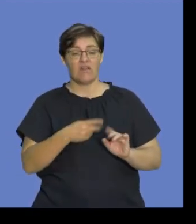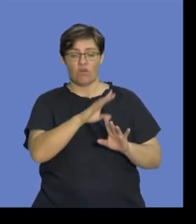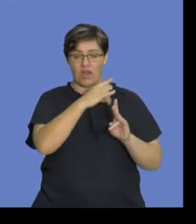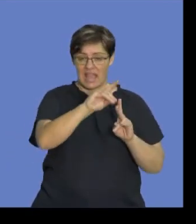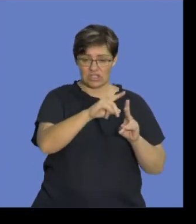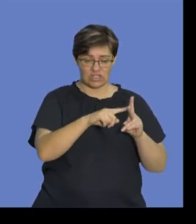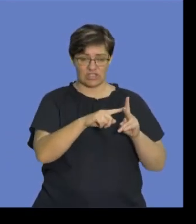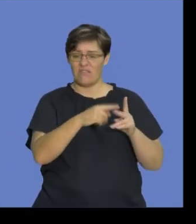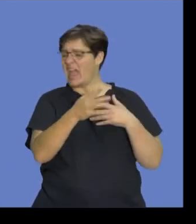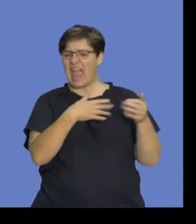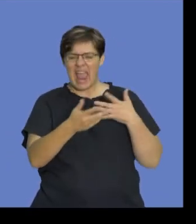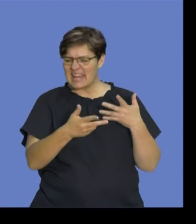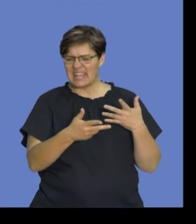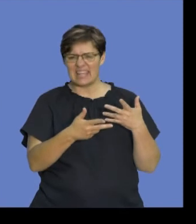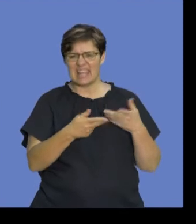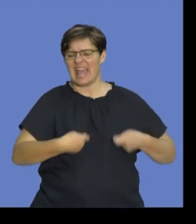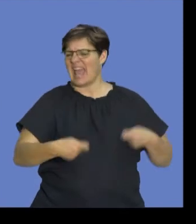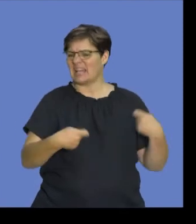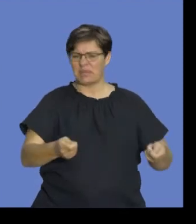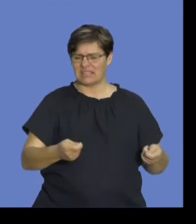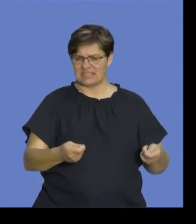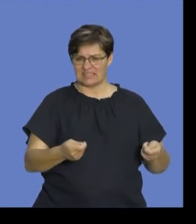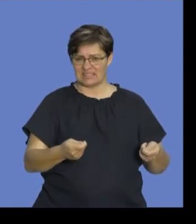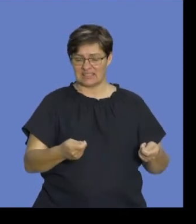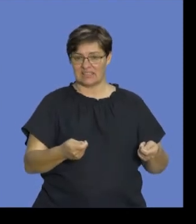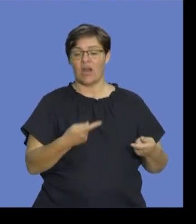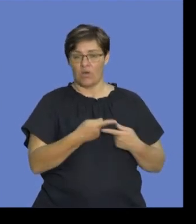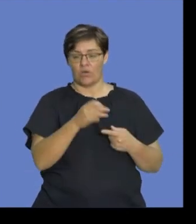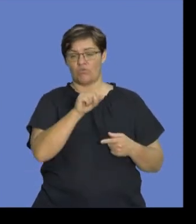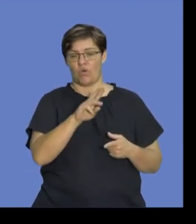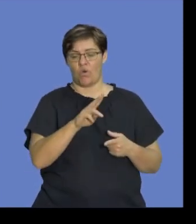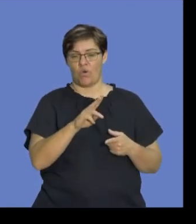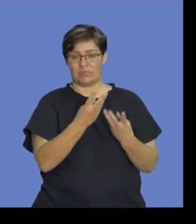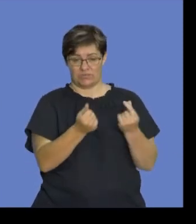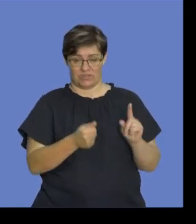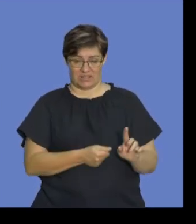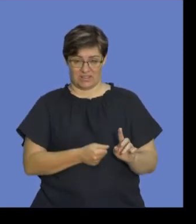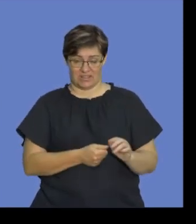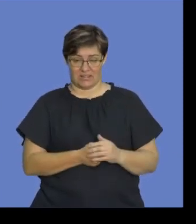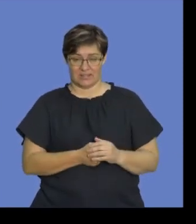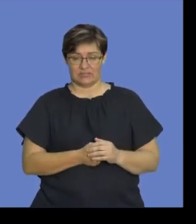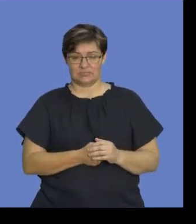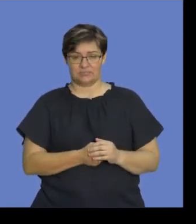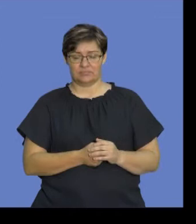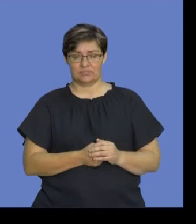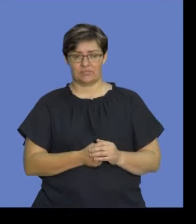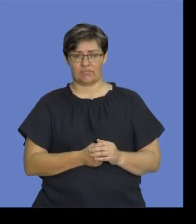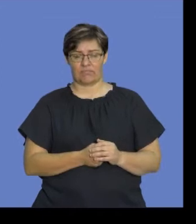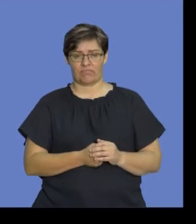for cash, any expenses that you have incurred on your raw materials. Now, if you look at